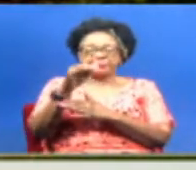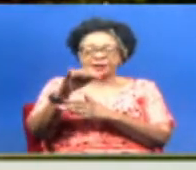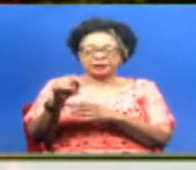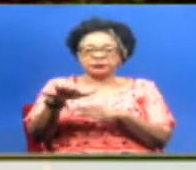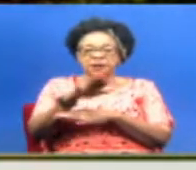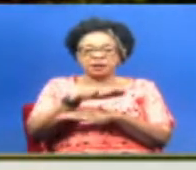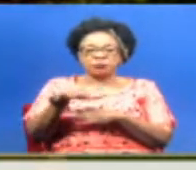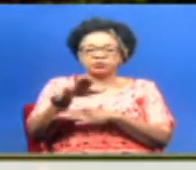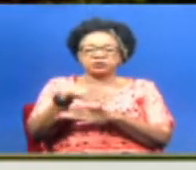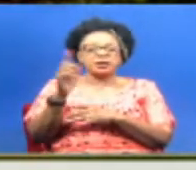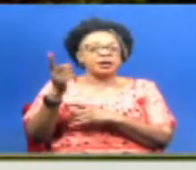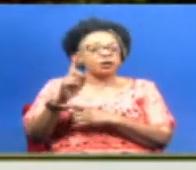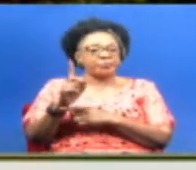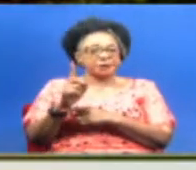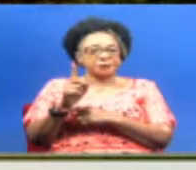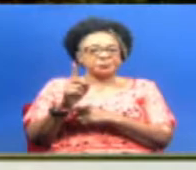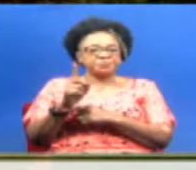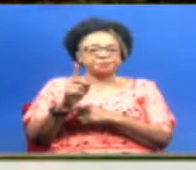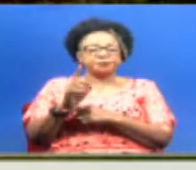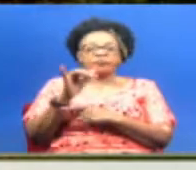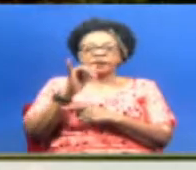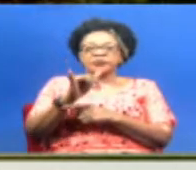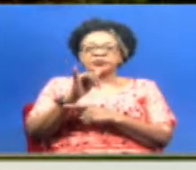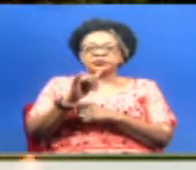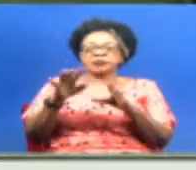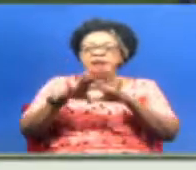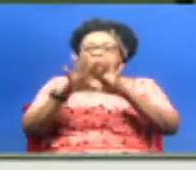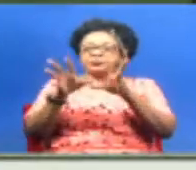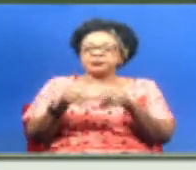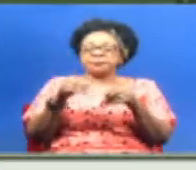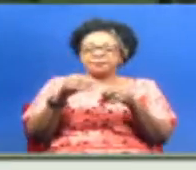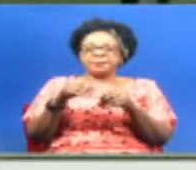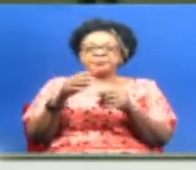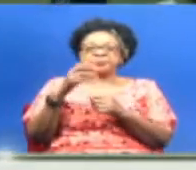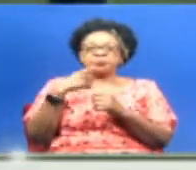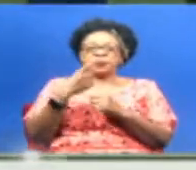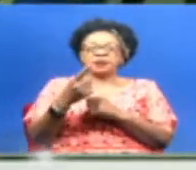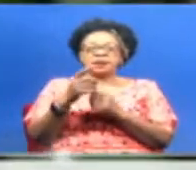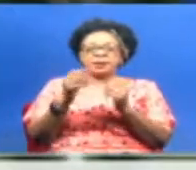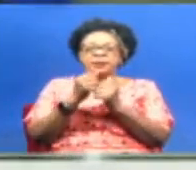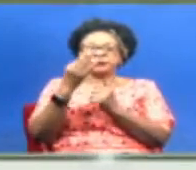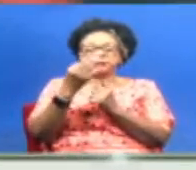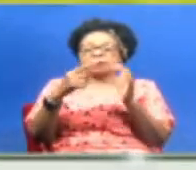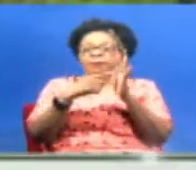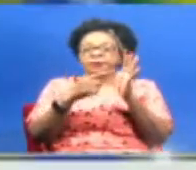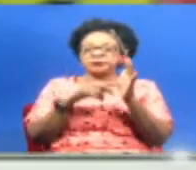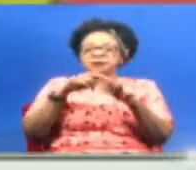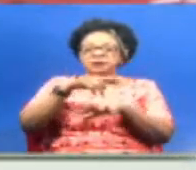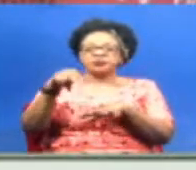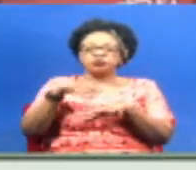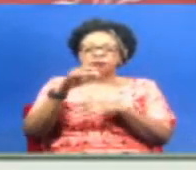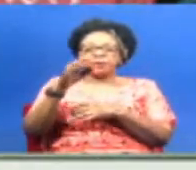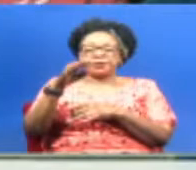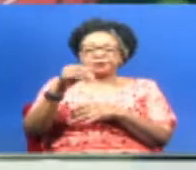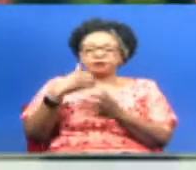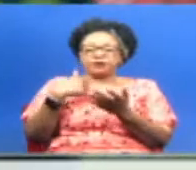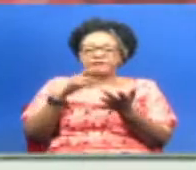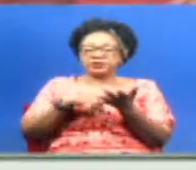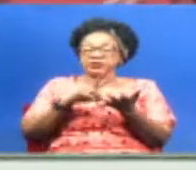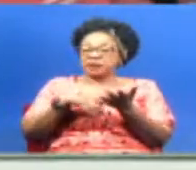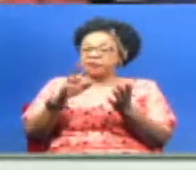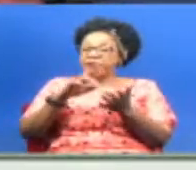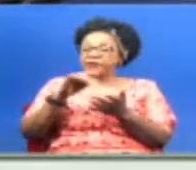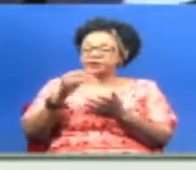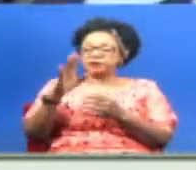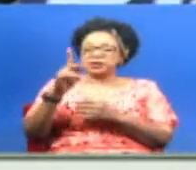in Nairobi. The Bankers racked up a total of 113 points in the national circuit to relegate arch rivals Kabras